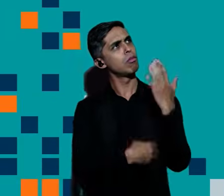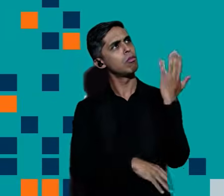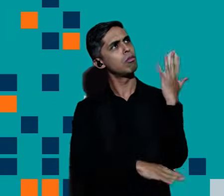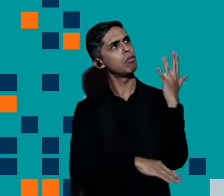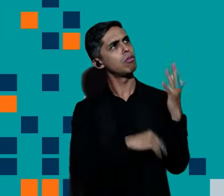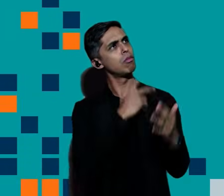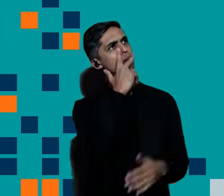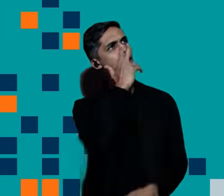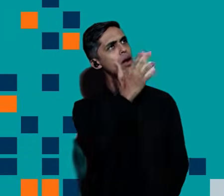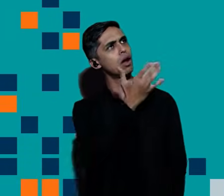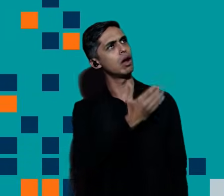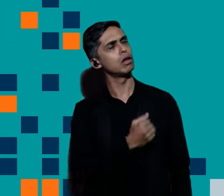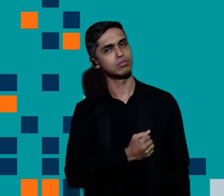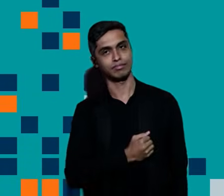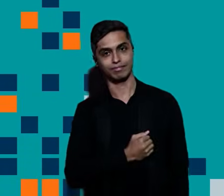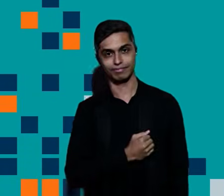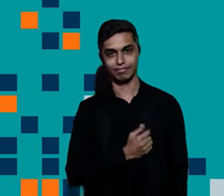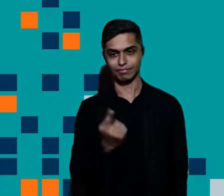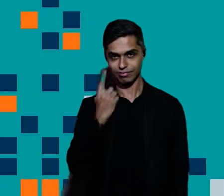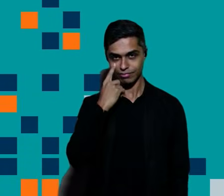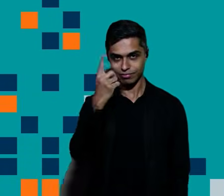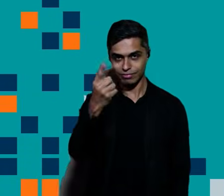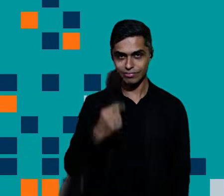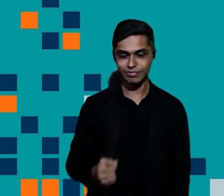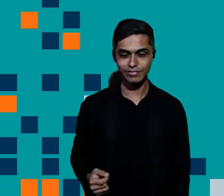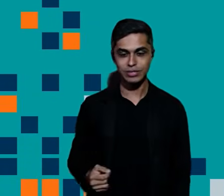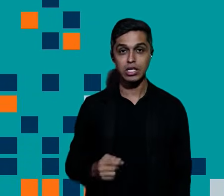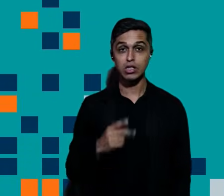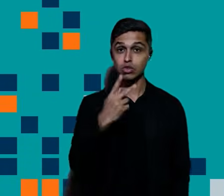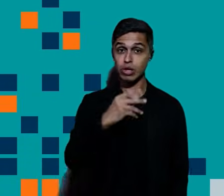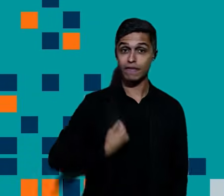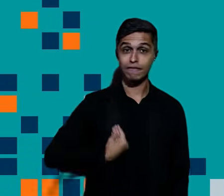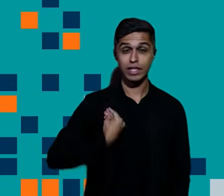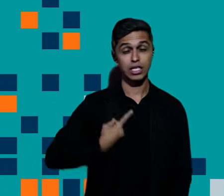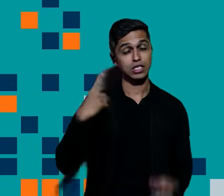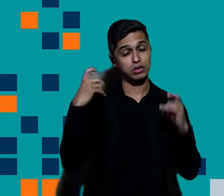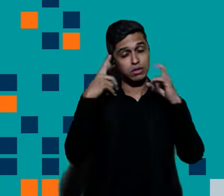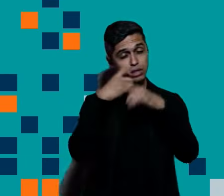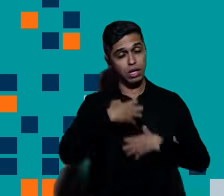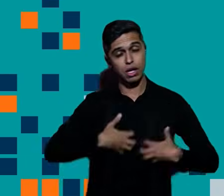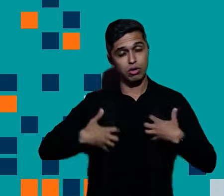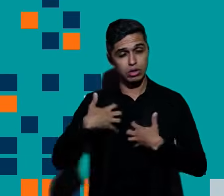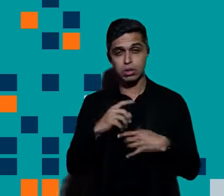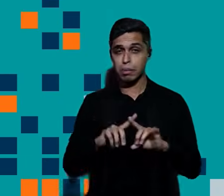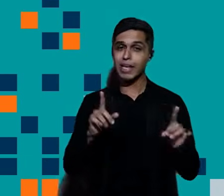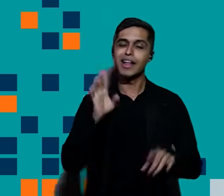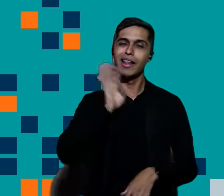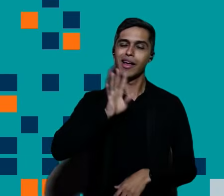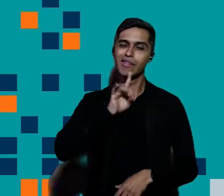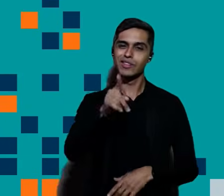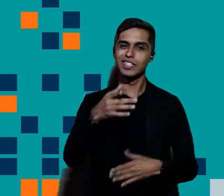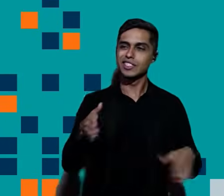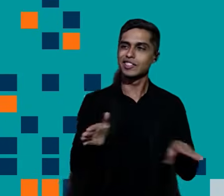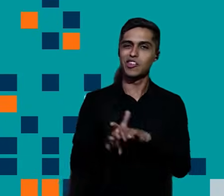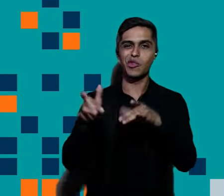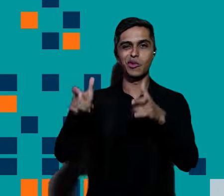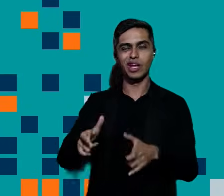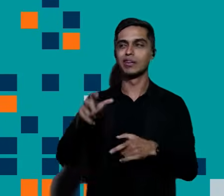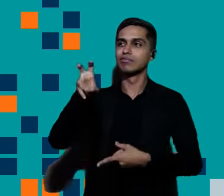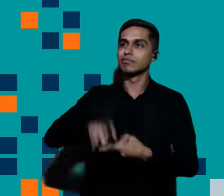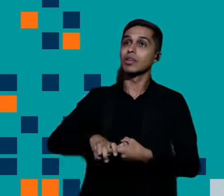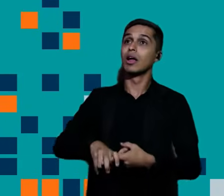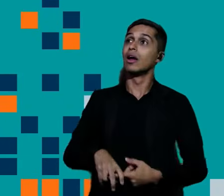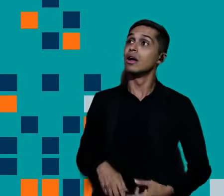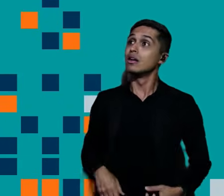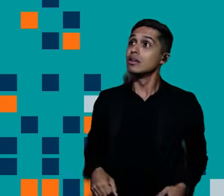little areas just to come and sit in the sunshine by the plants to get a breath of air. The wood